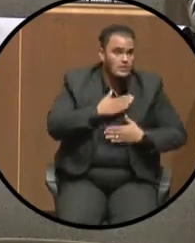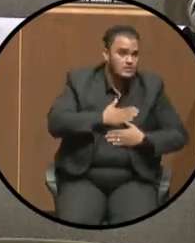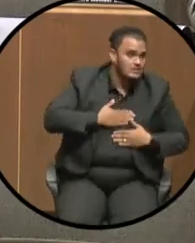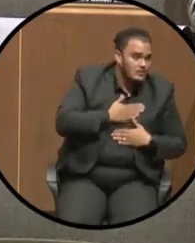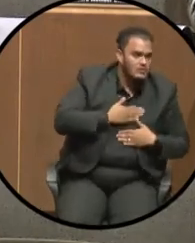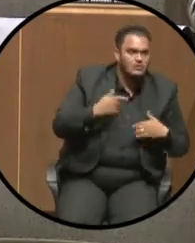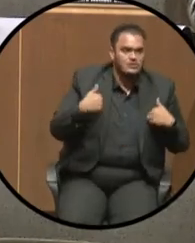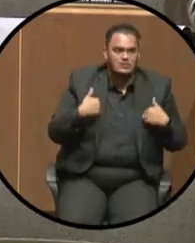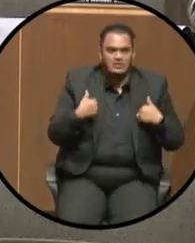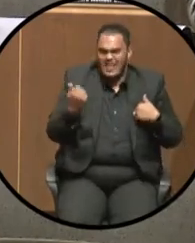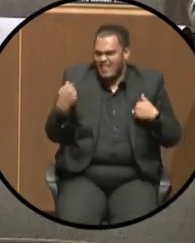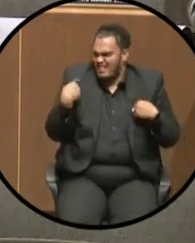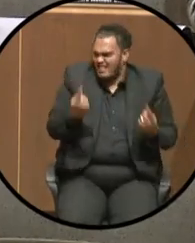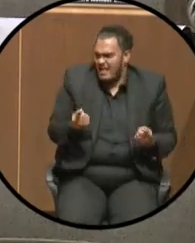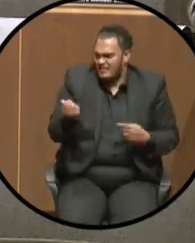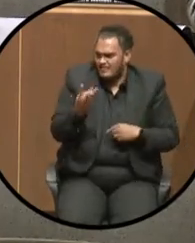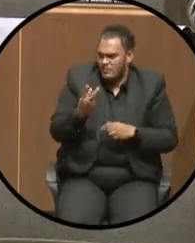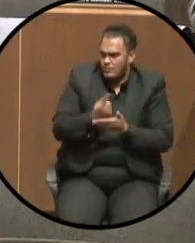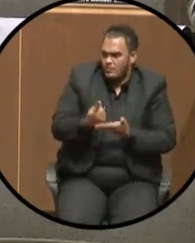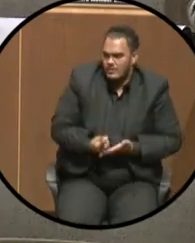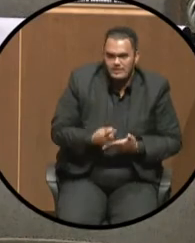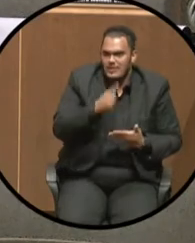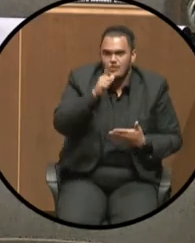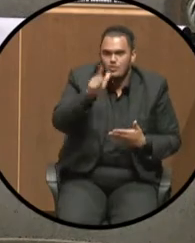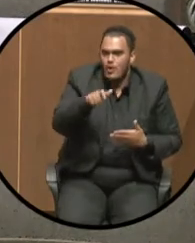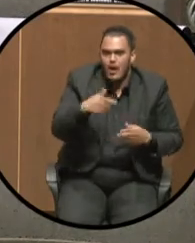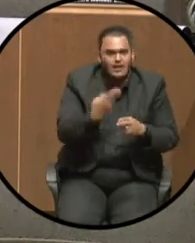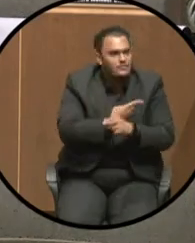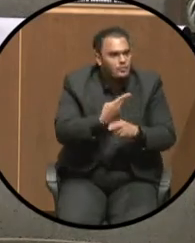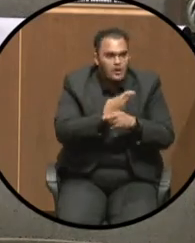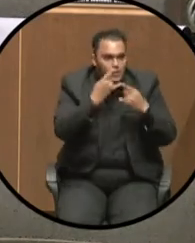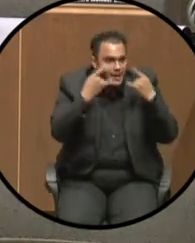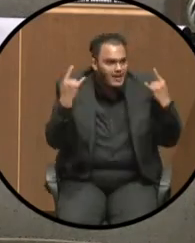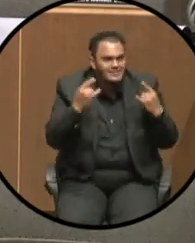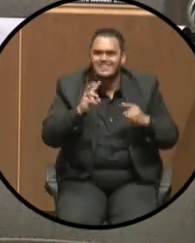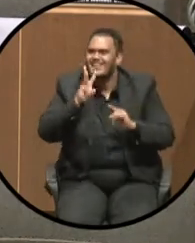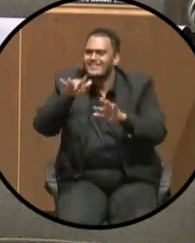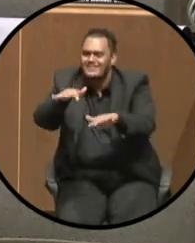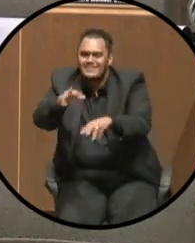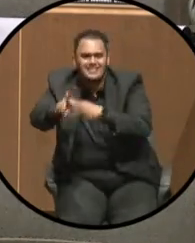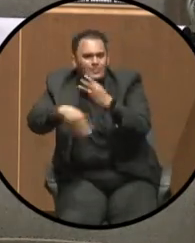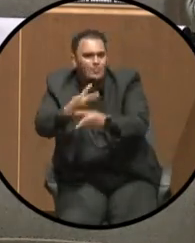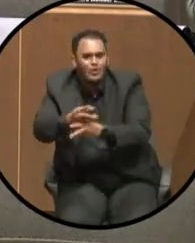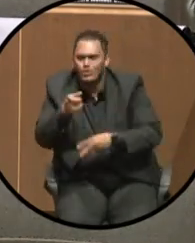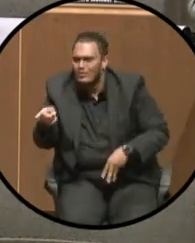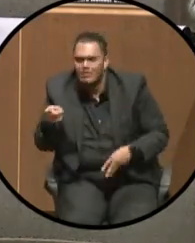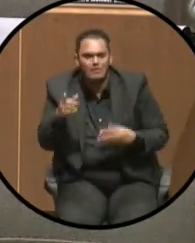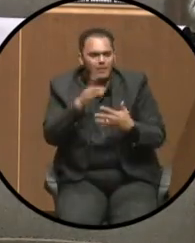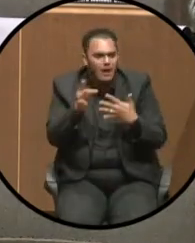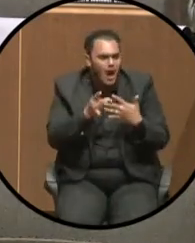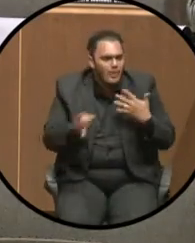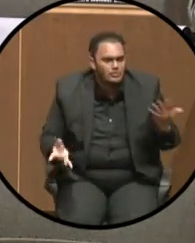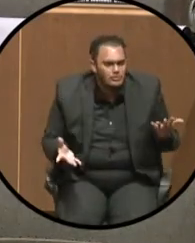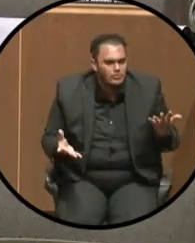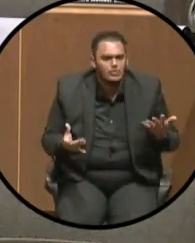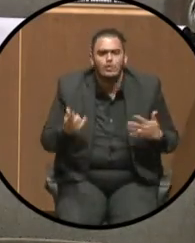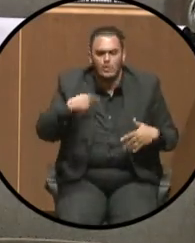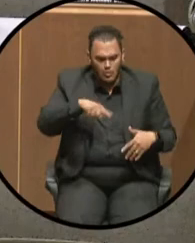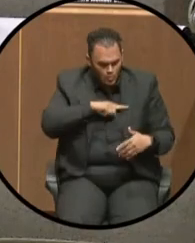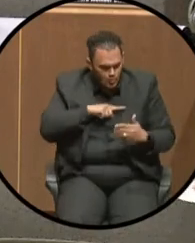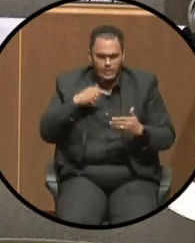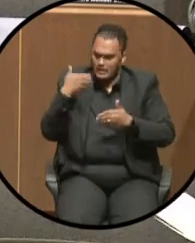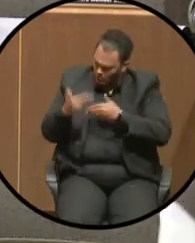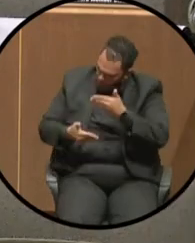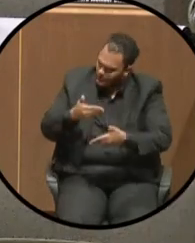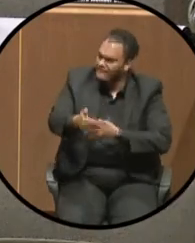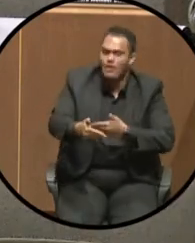had to wear a mask anywhere. It's been optional. Even at SeaWorld, it's optional. So I feel like we're moving forward. You know,